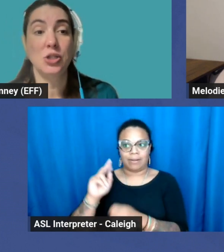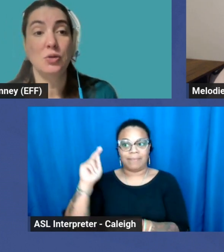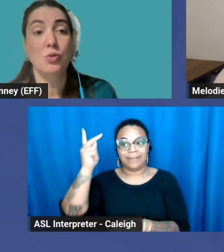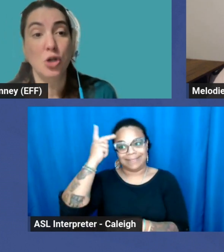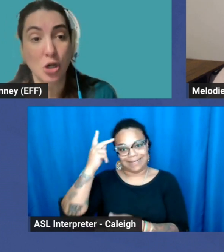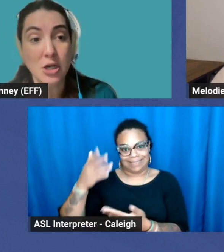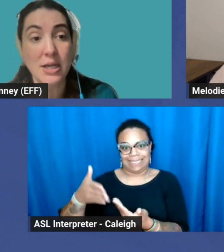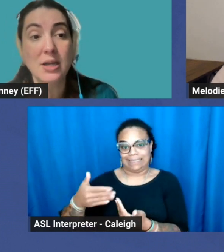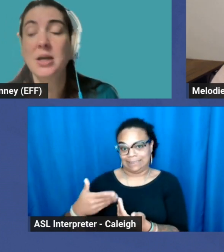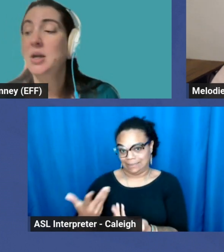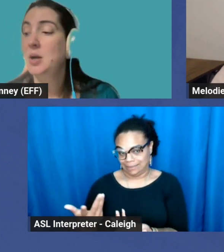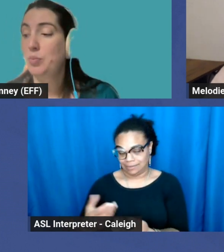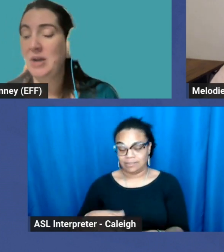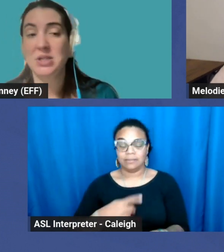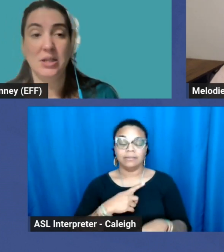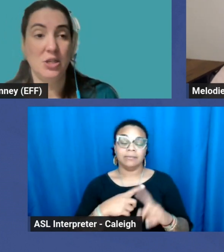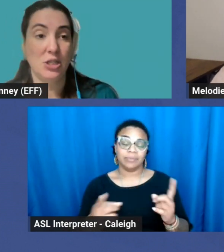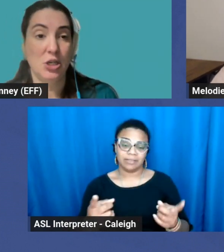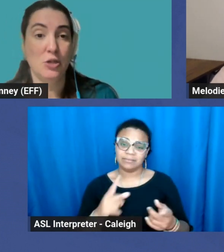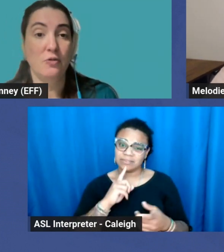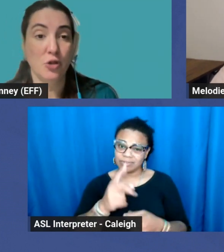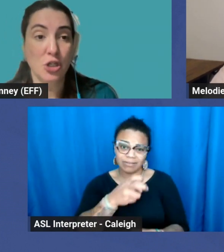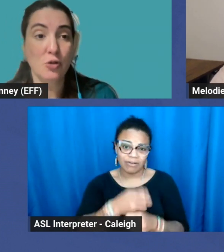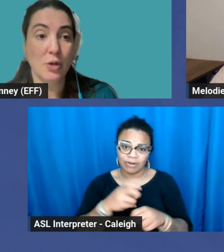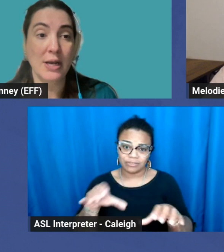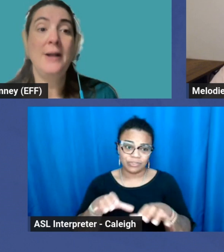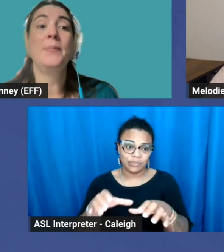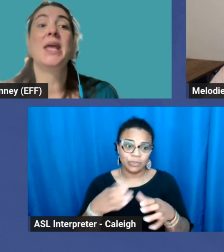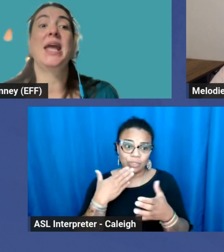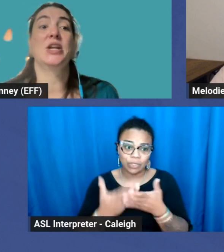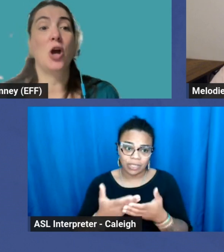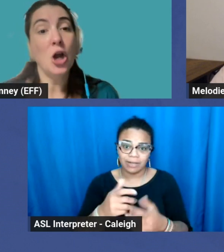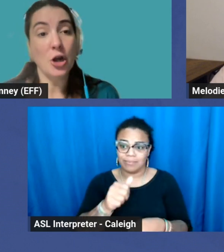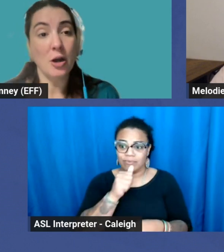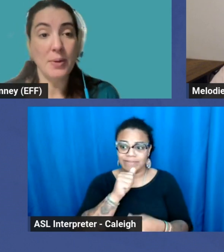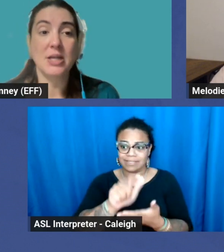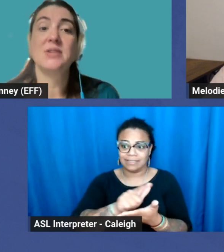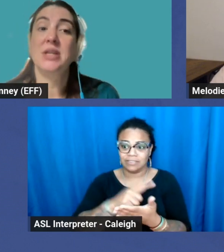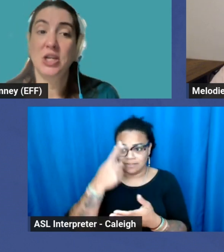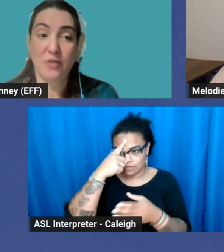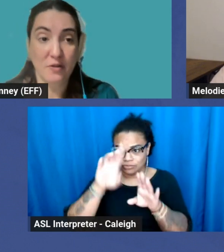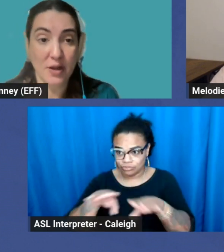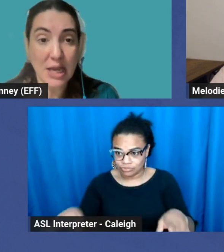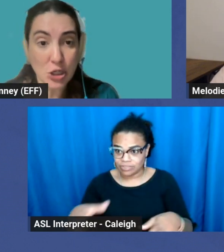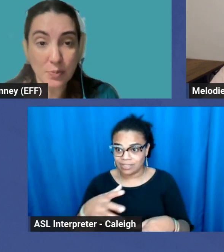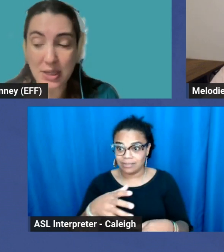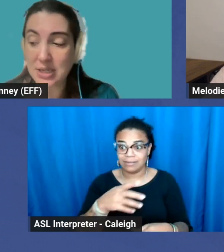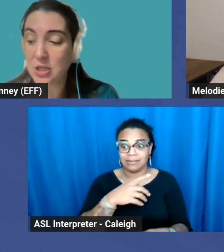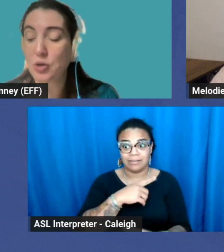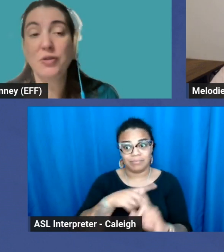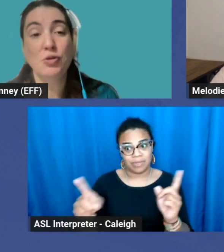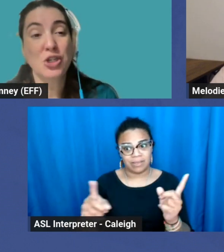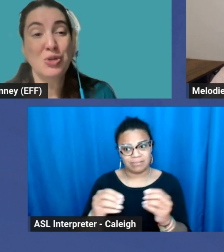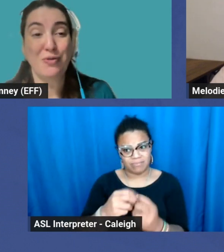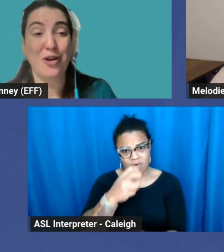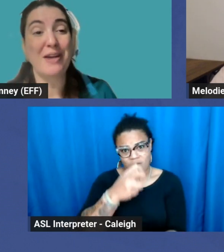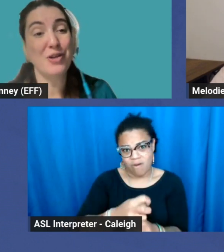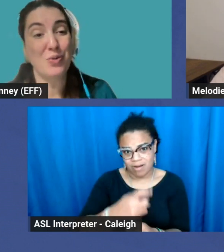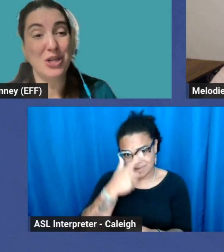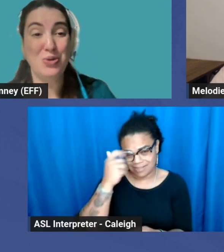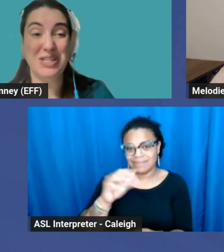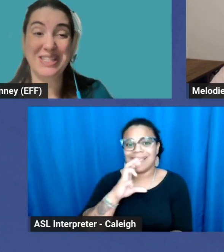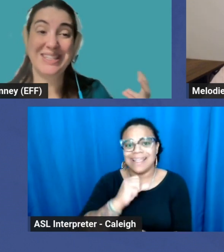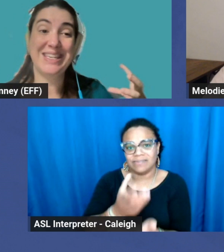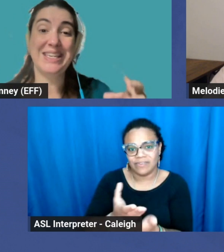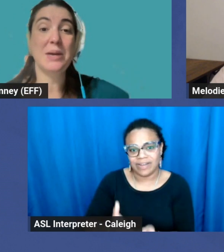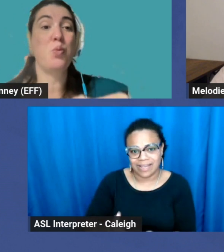to do good privacy legislation for children, and harder because of the age verification piece. So if you just do it for